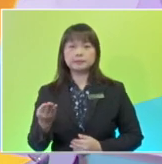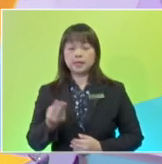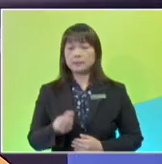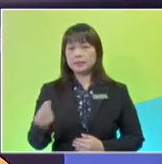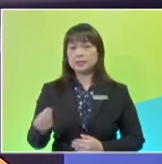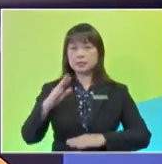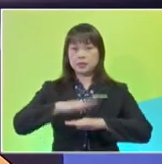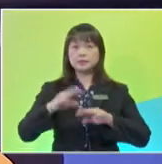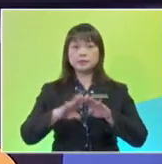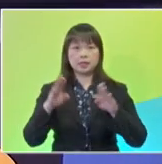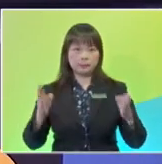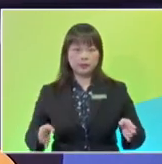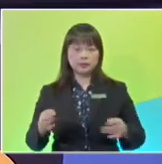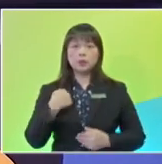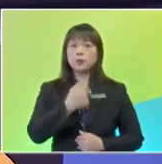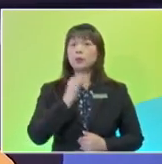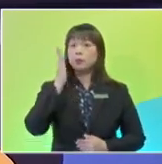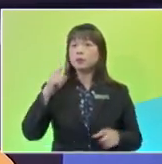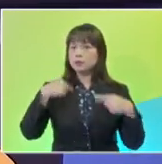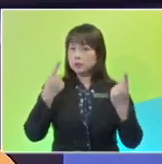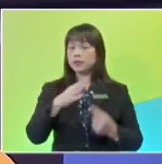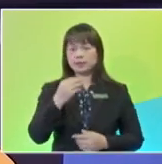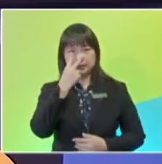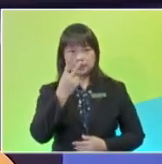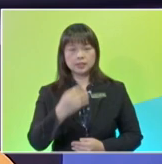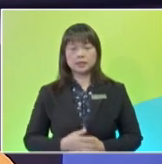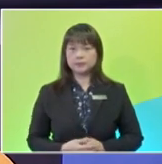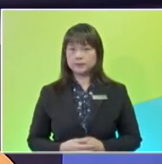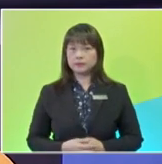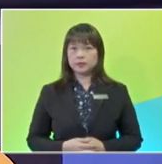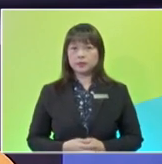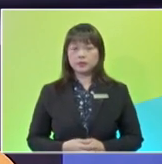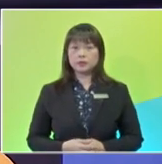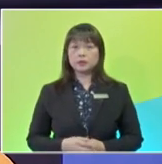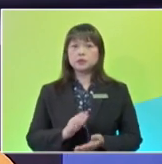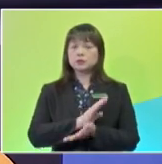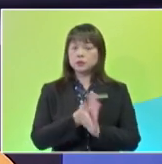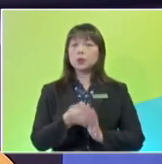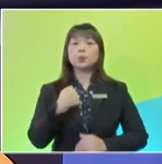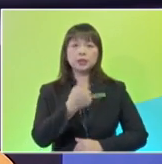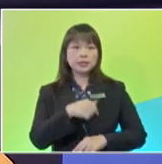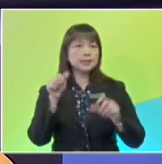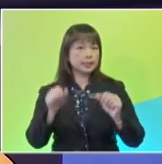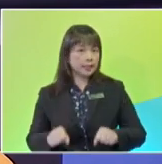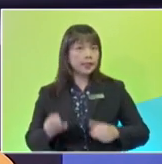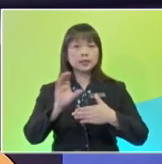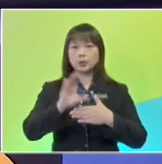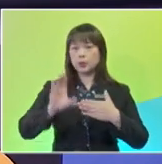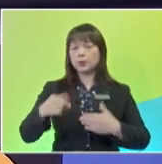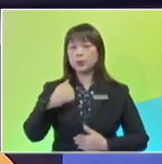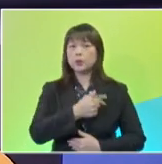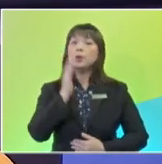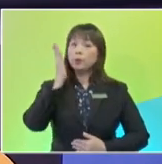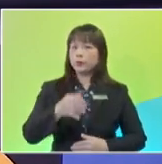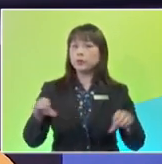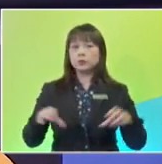container cap, and then we have the gold, and then the silver. Okay. So we can conclude that from here, we know that we're going to do three experiments.